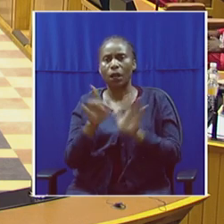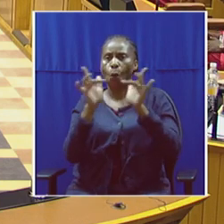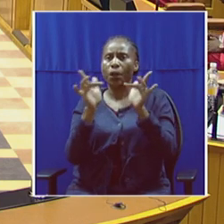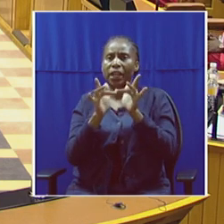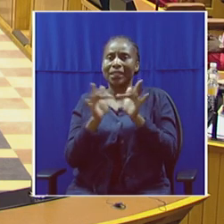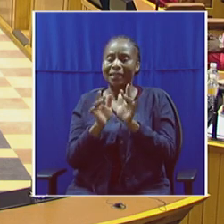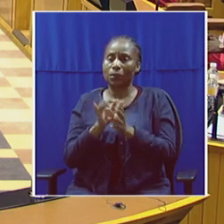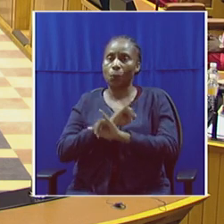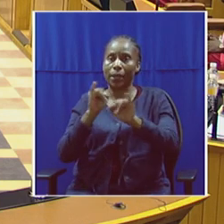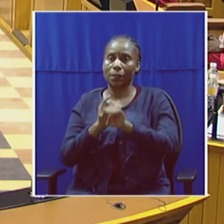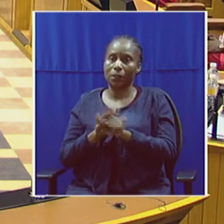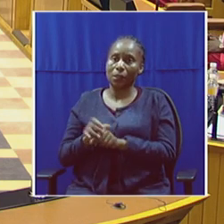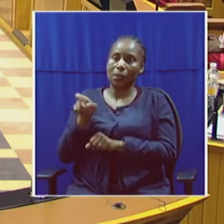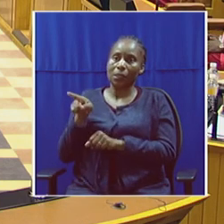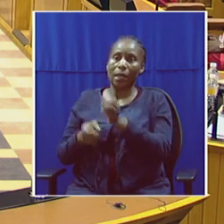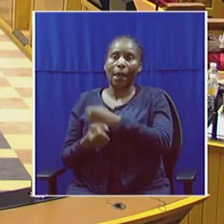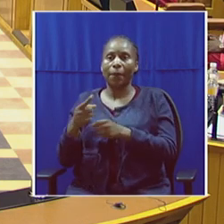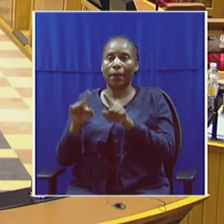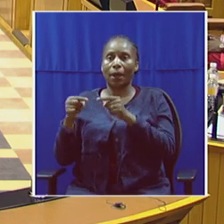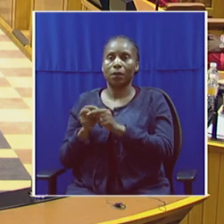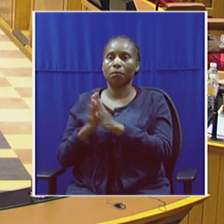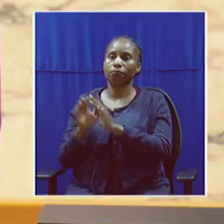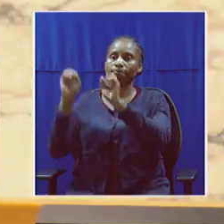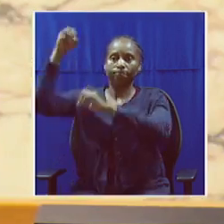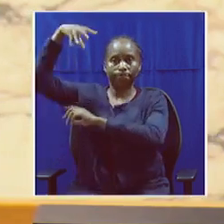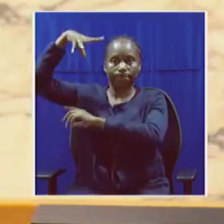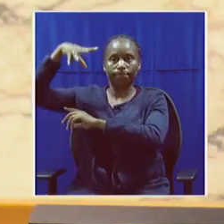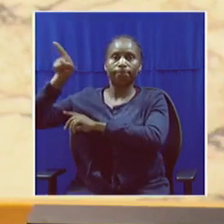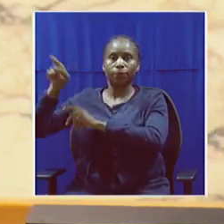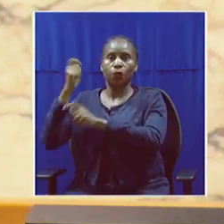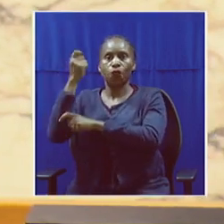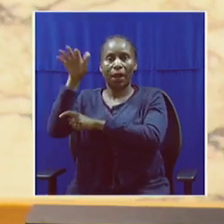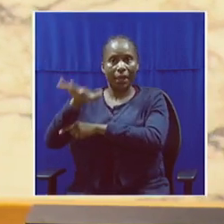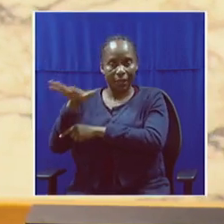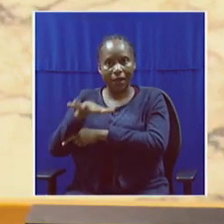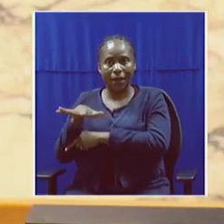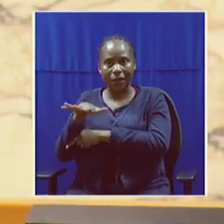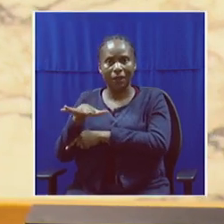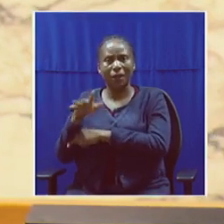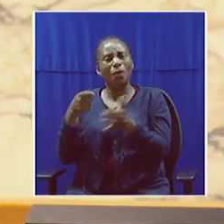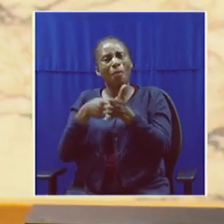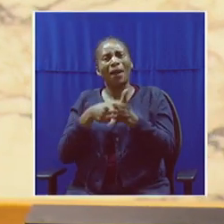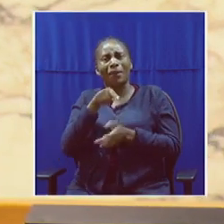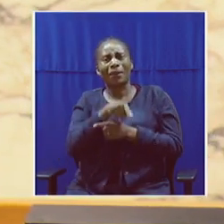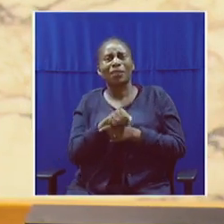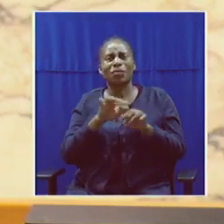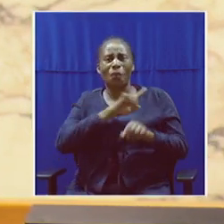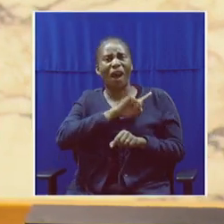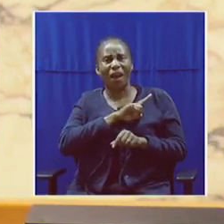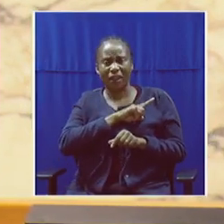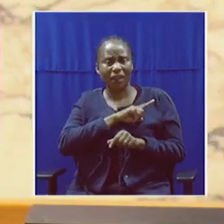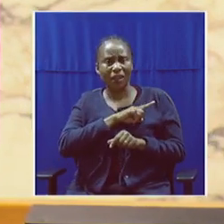rural areas what is the government's long-term strategy to procure renewable energy in order to